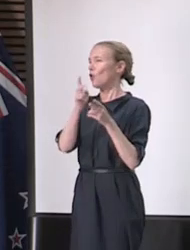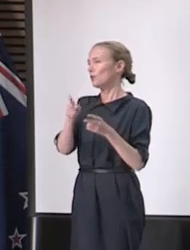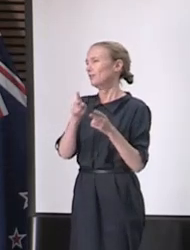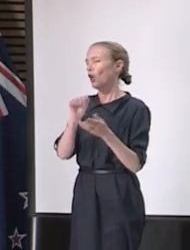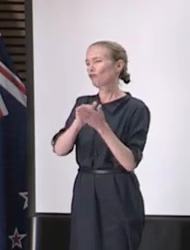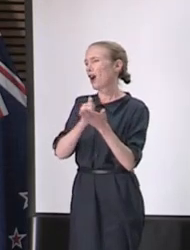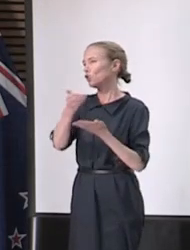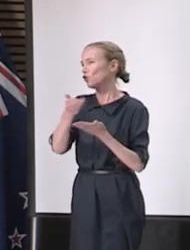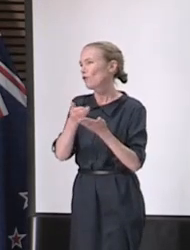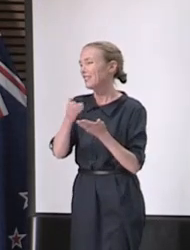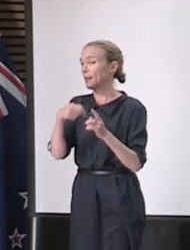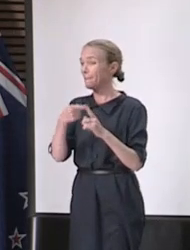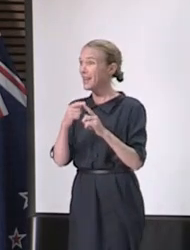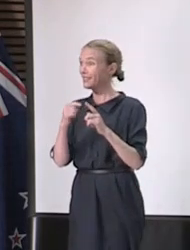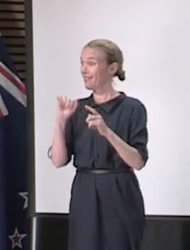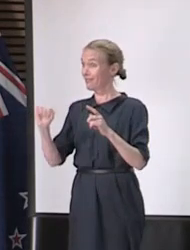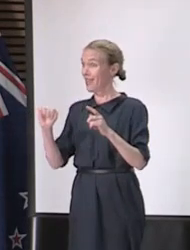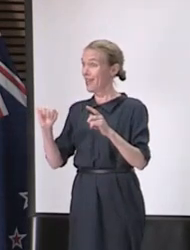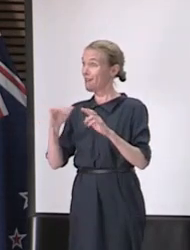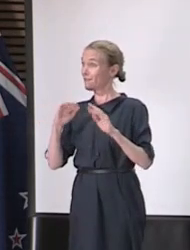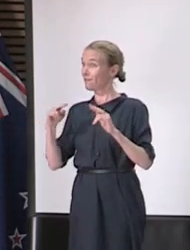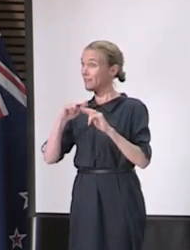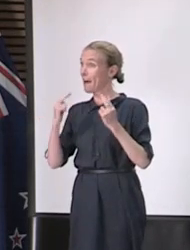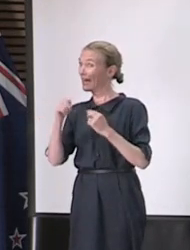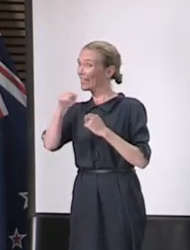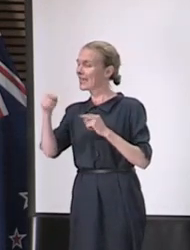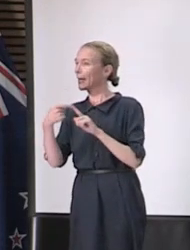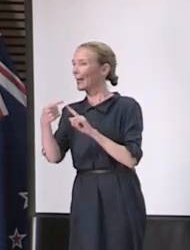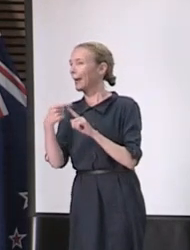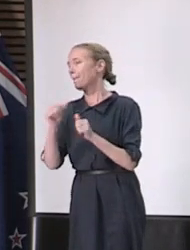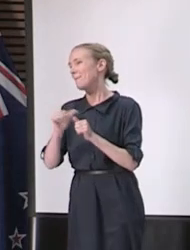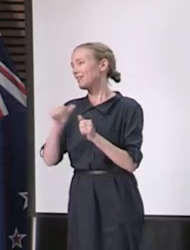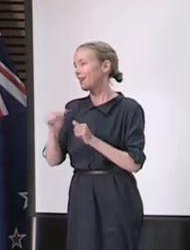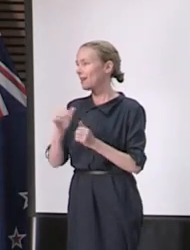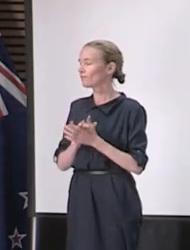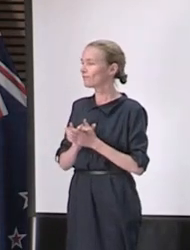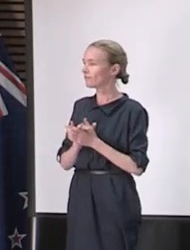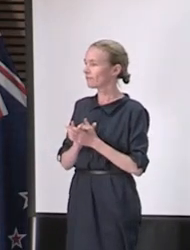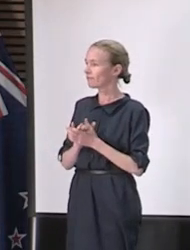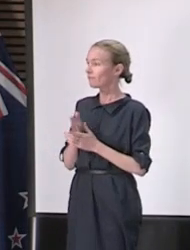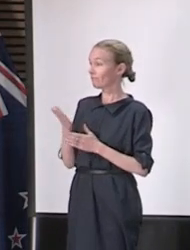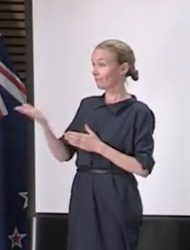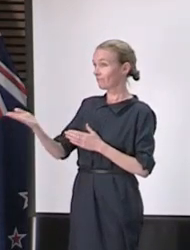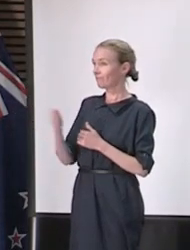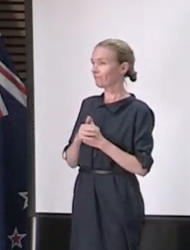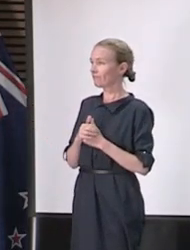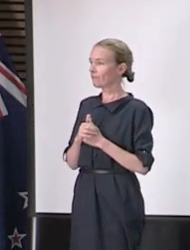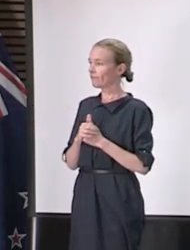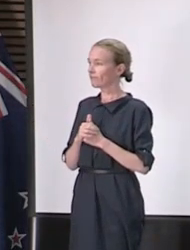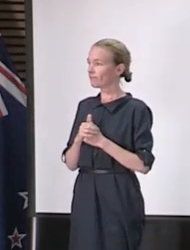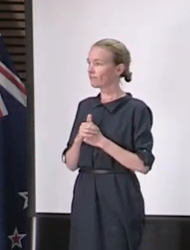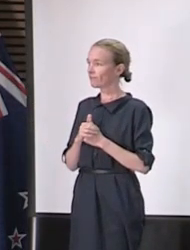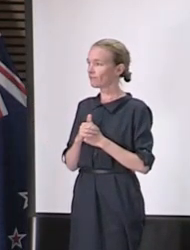Electoral Commission this morning, they announced a whole range of measures to try and keep the public safe when it comes to voting on election day, physical